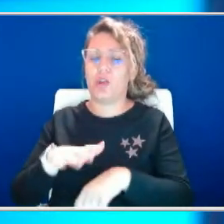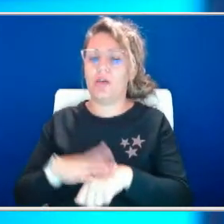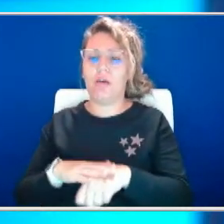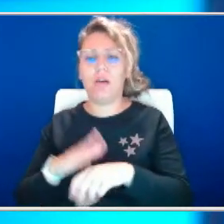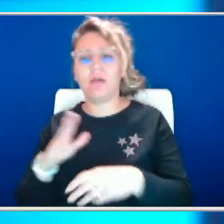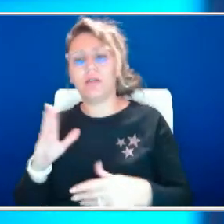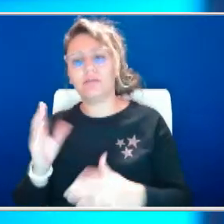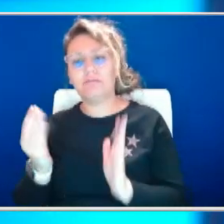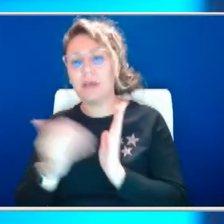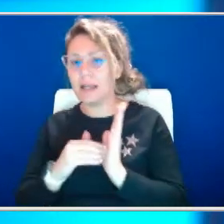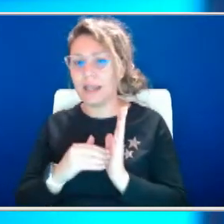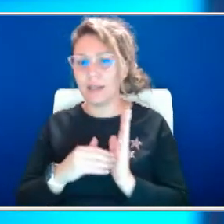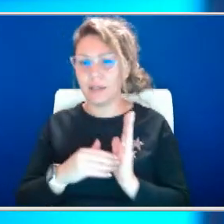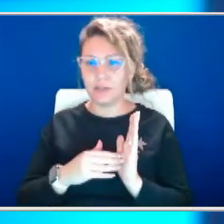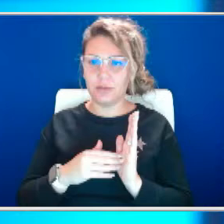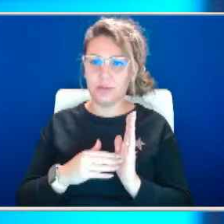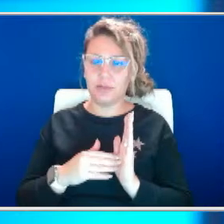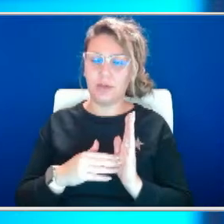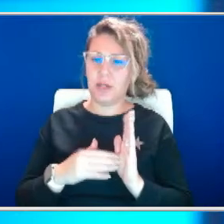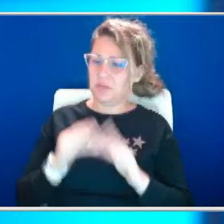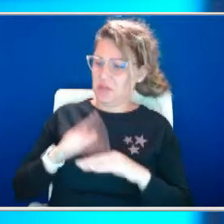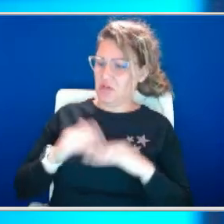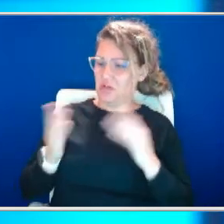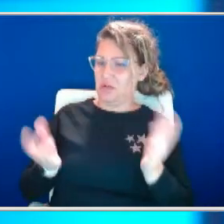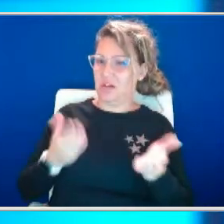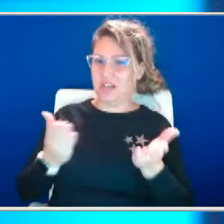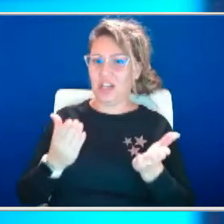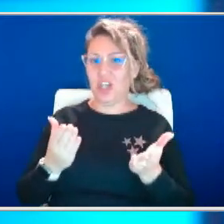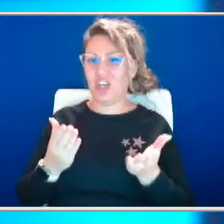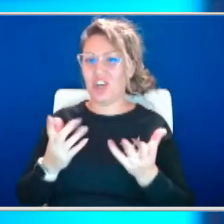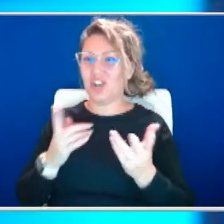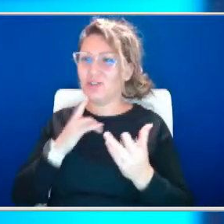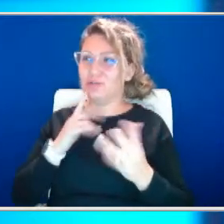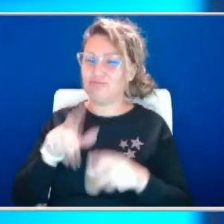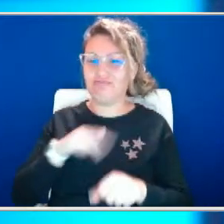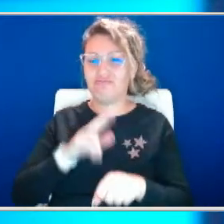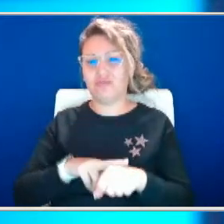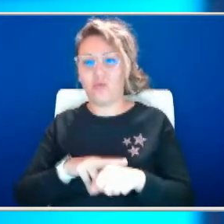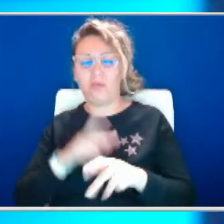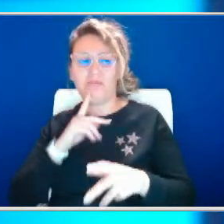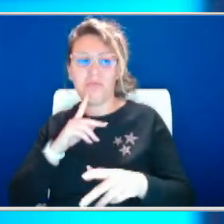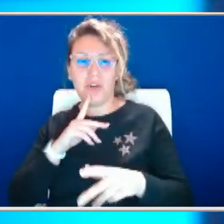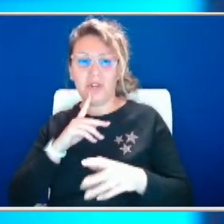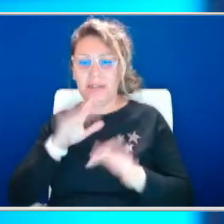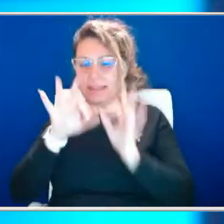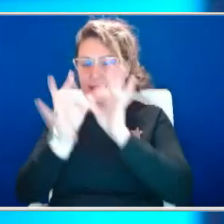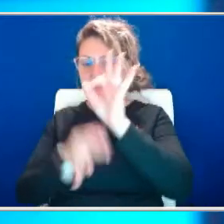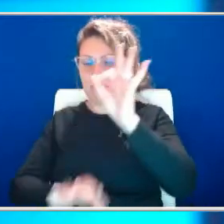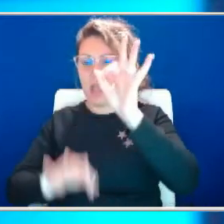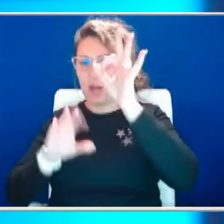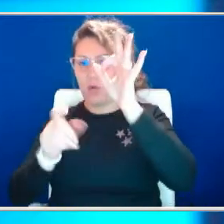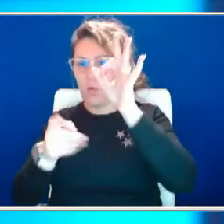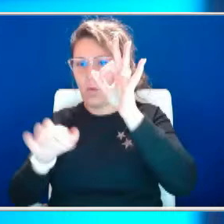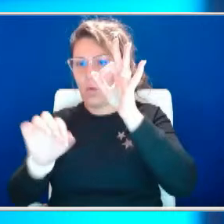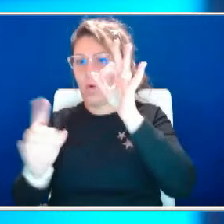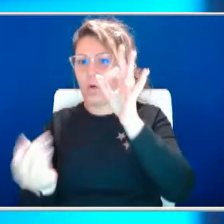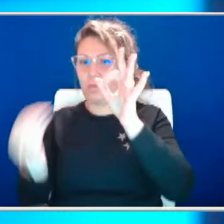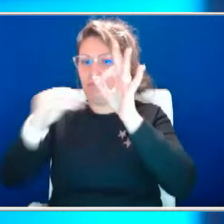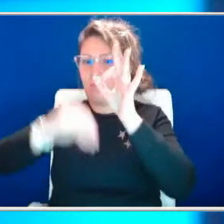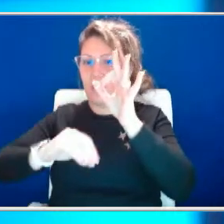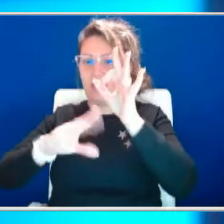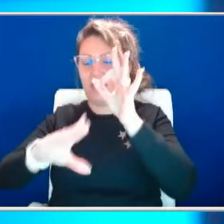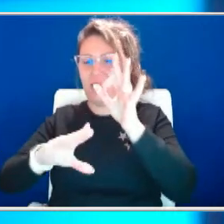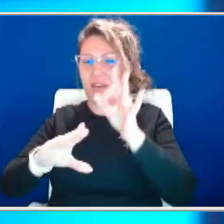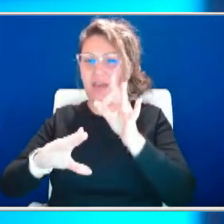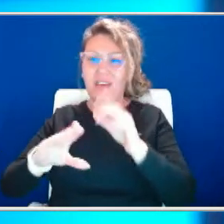know, I've been on here and we've talked about, you know, the conventional spinal cord stimulators. Those are ones that we kind of implant in the spinal cord itself and not on the